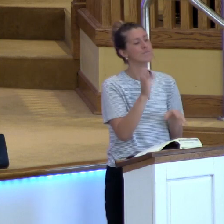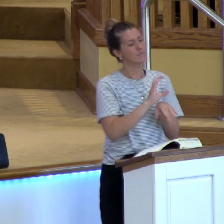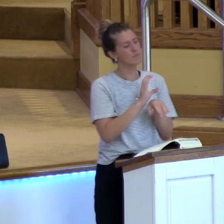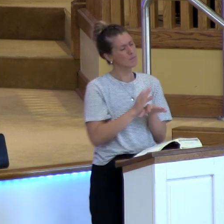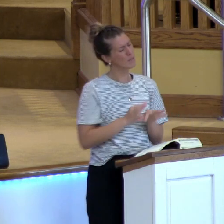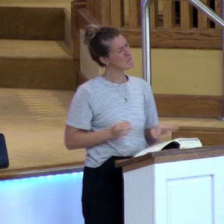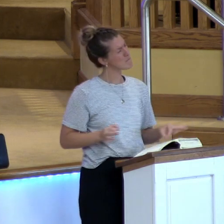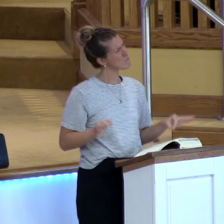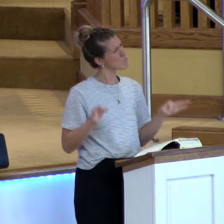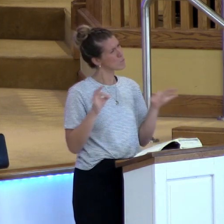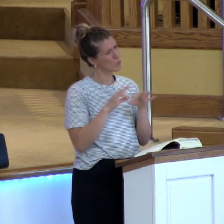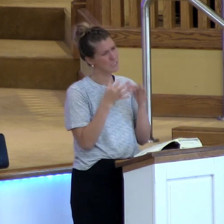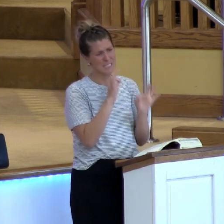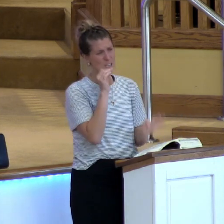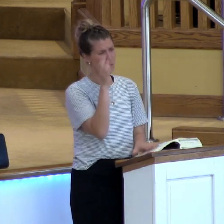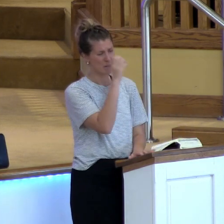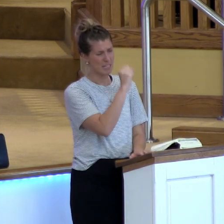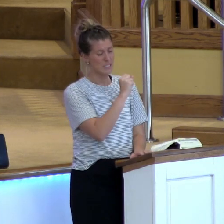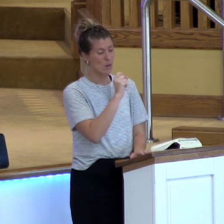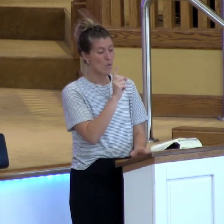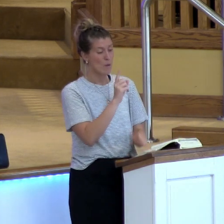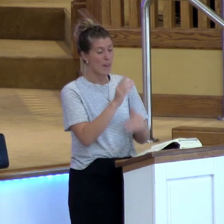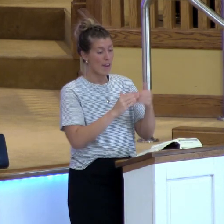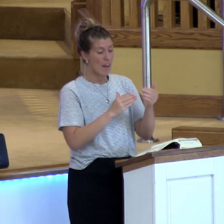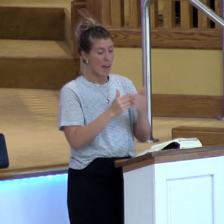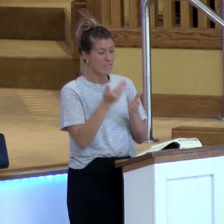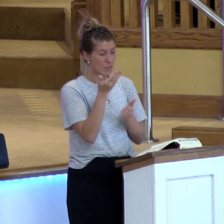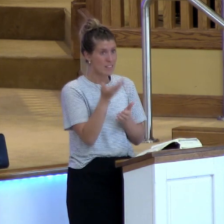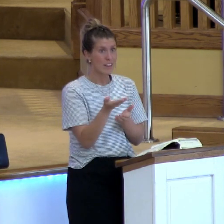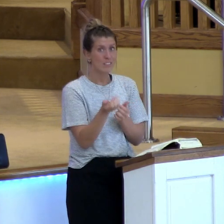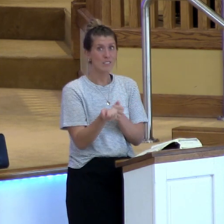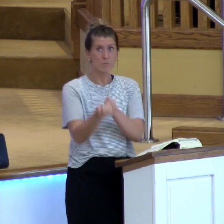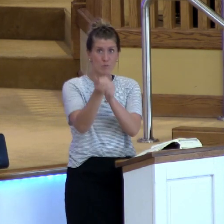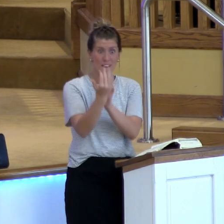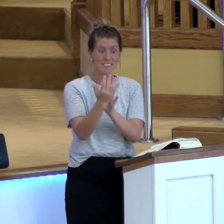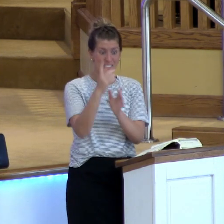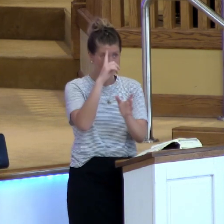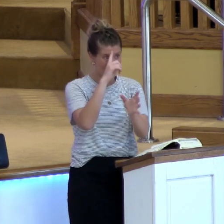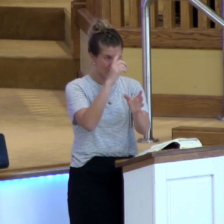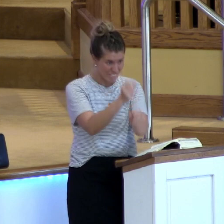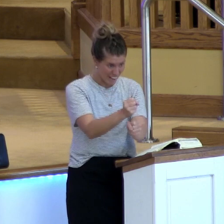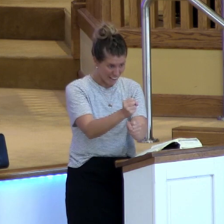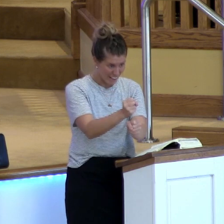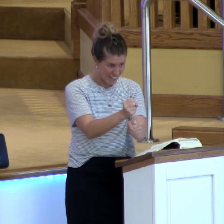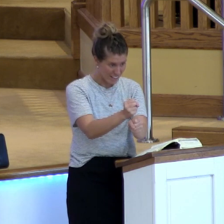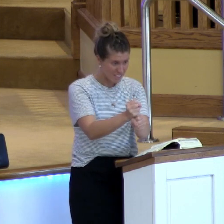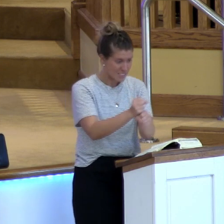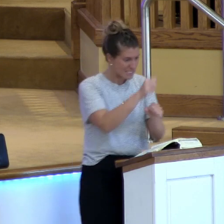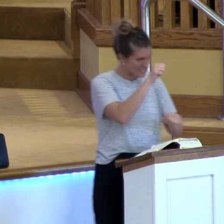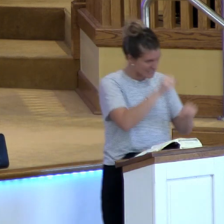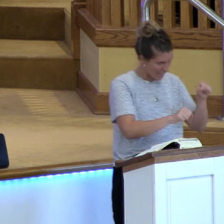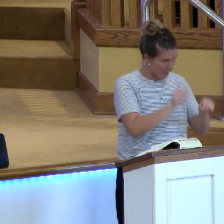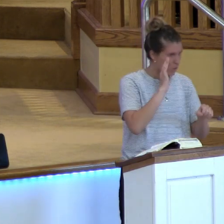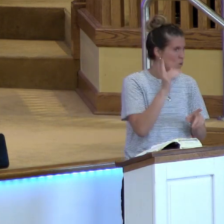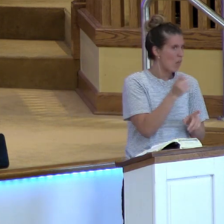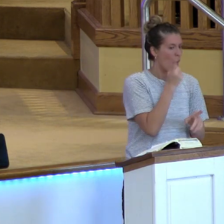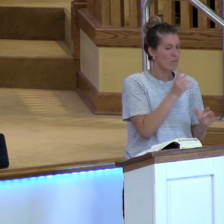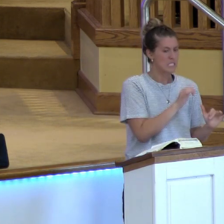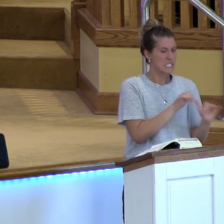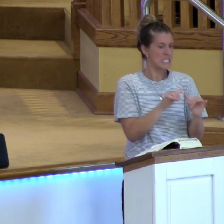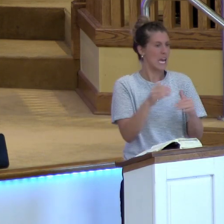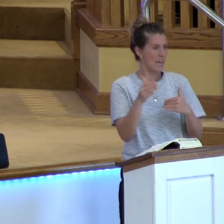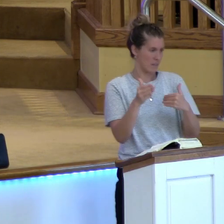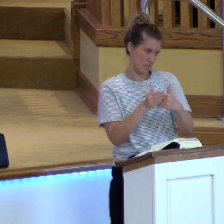very important statement to make. Don't miss this now. Wherever there's the presence of faith, doubt will always hang out